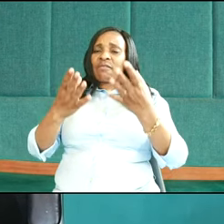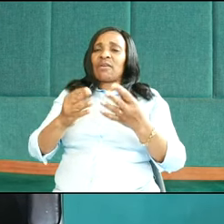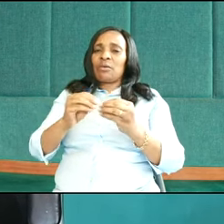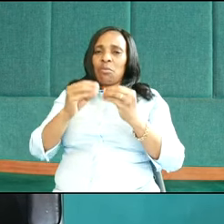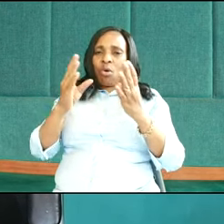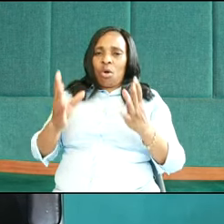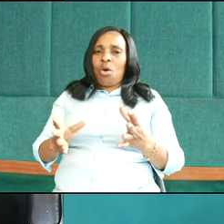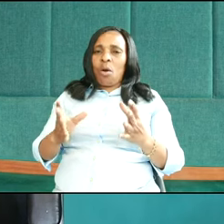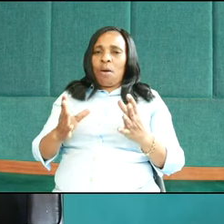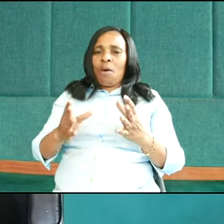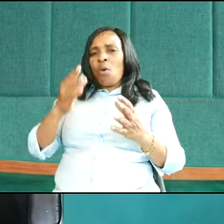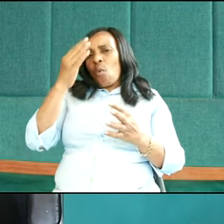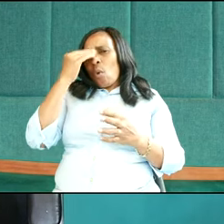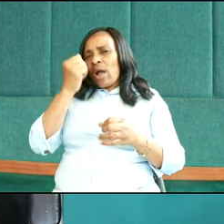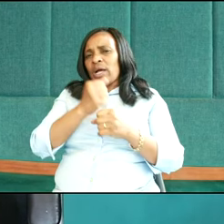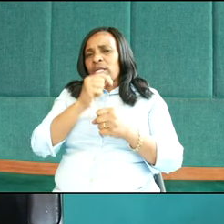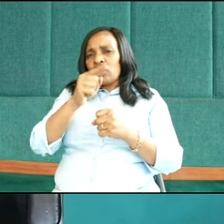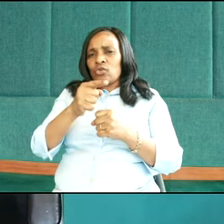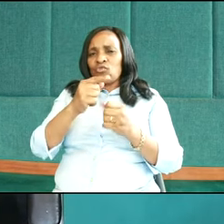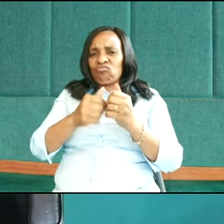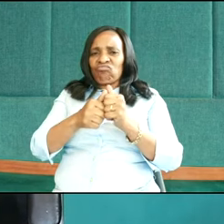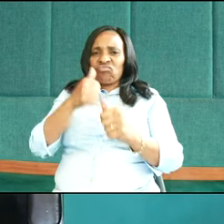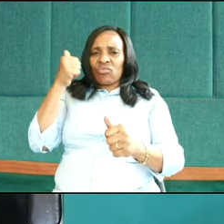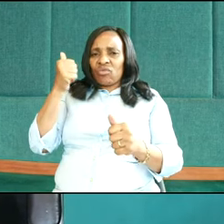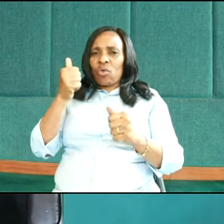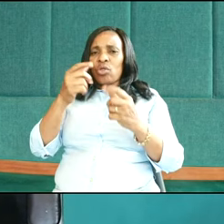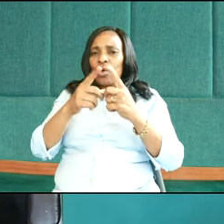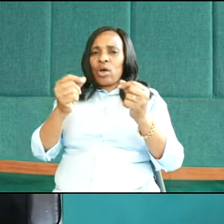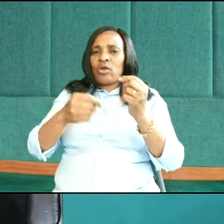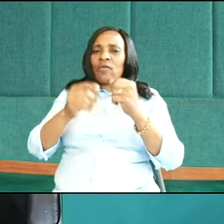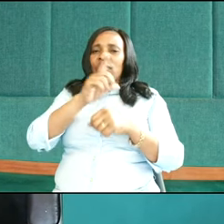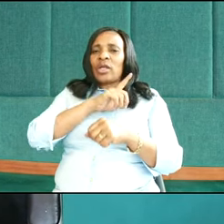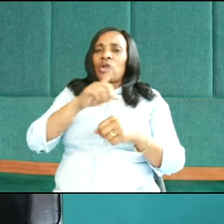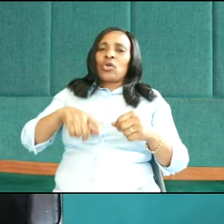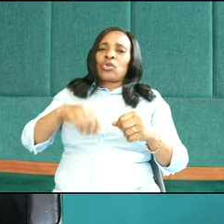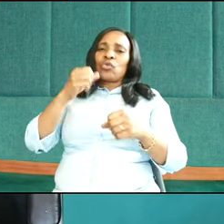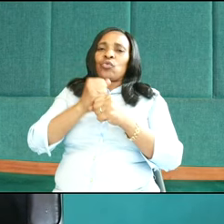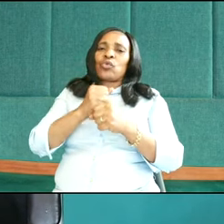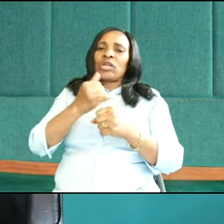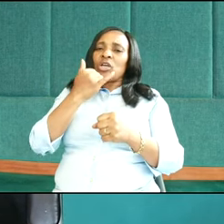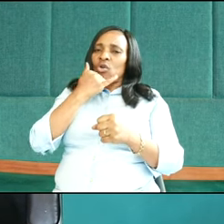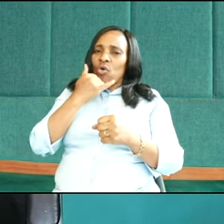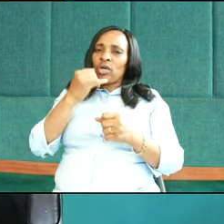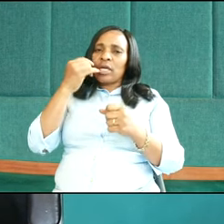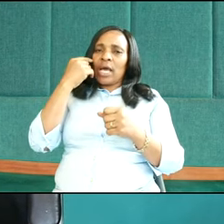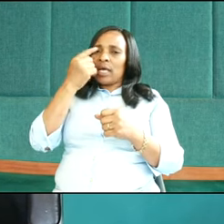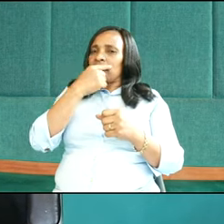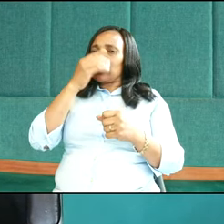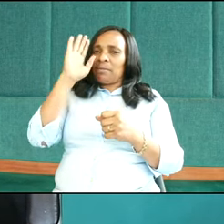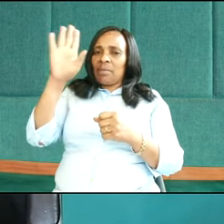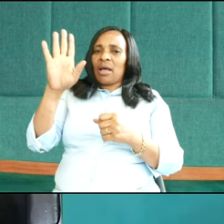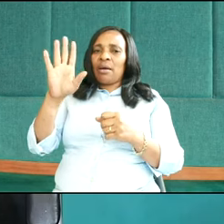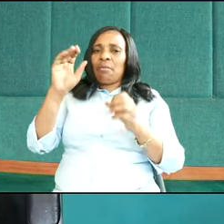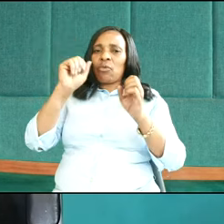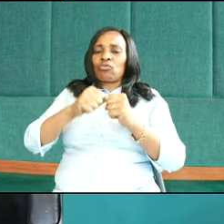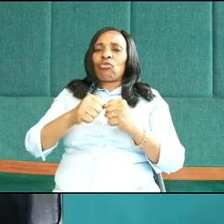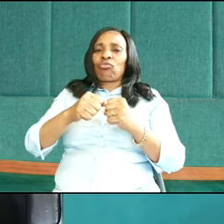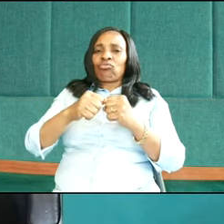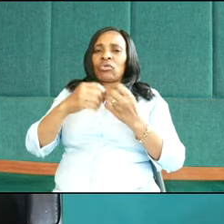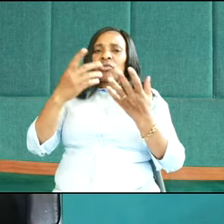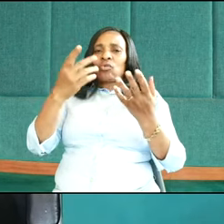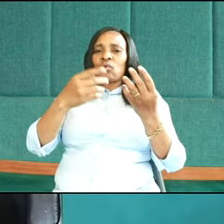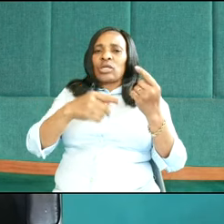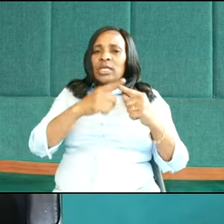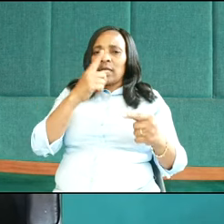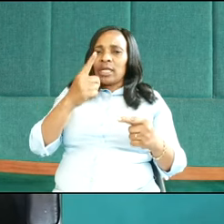more. Why did you despise the word of the Lord by doing what is evil in his eyes? You struck down Uriah the